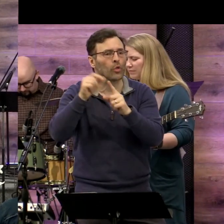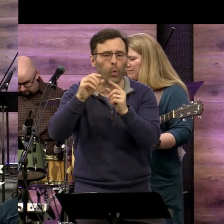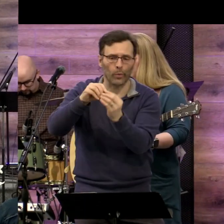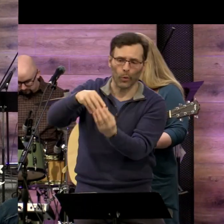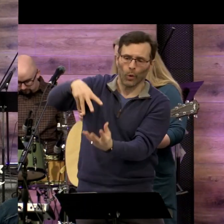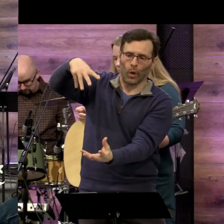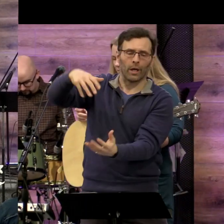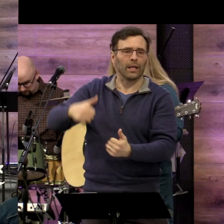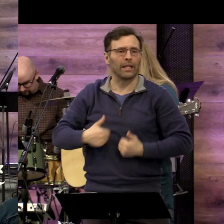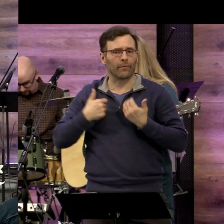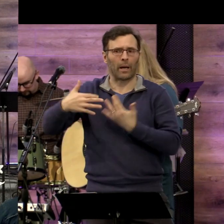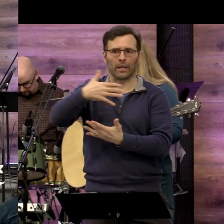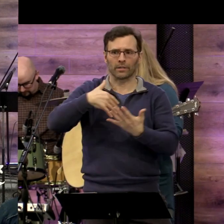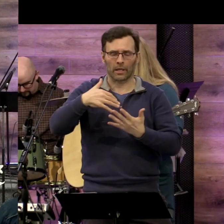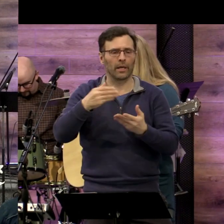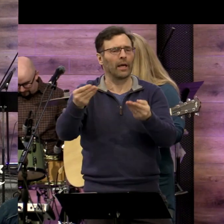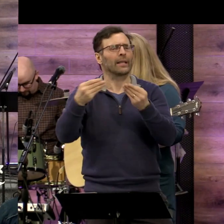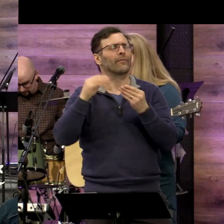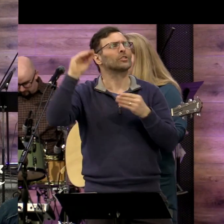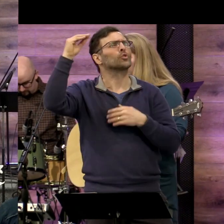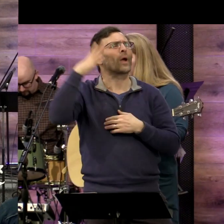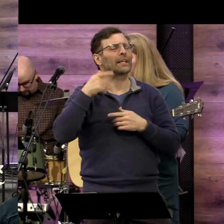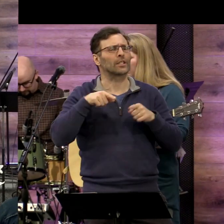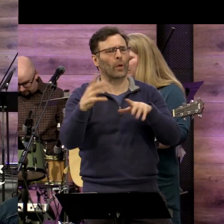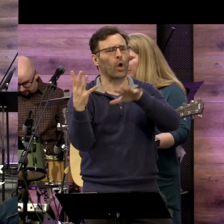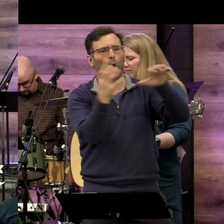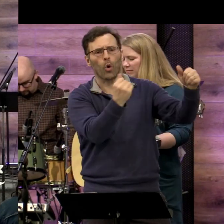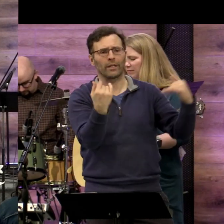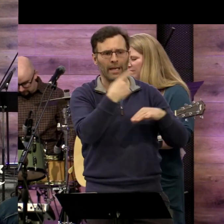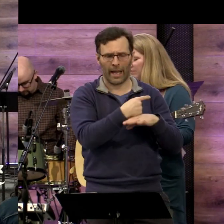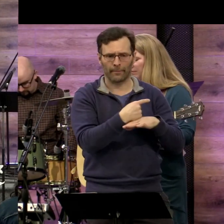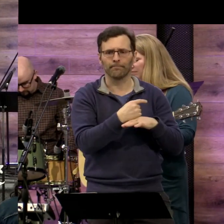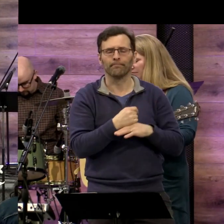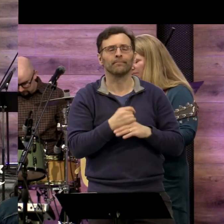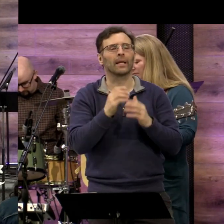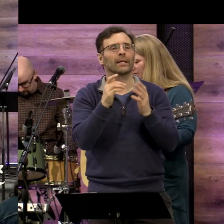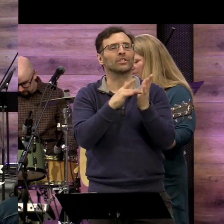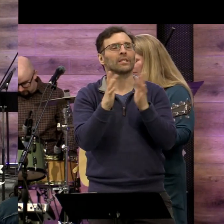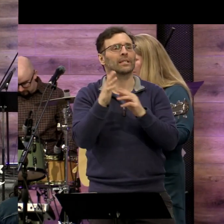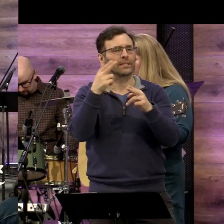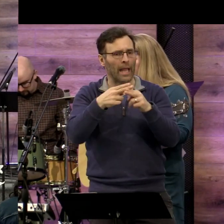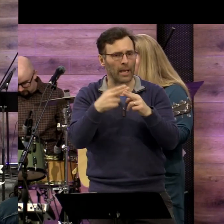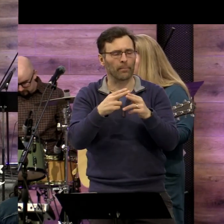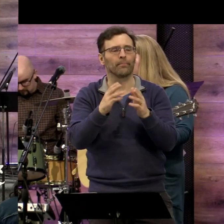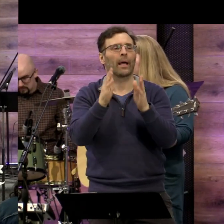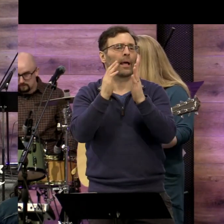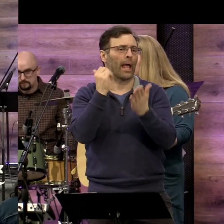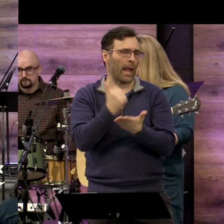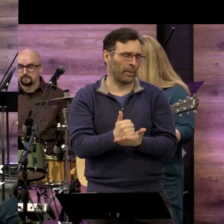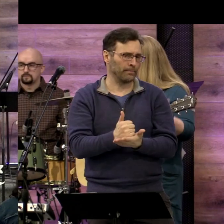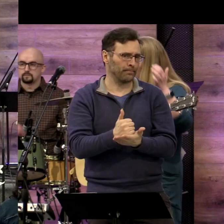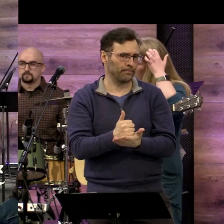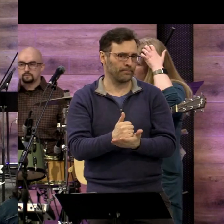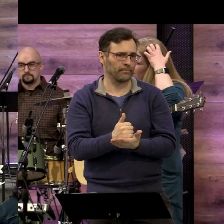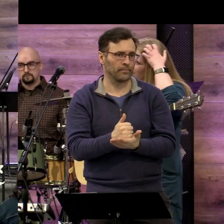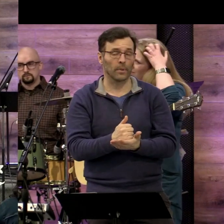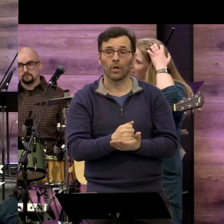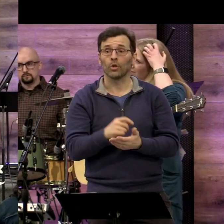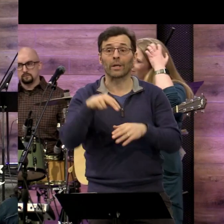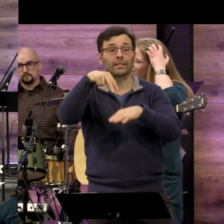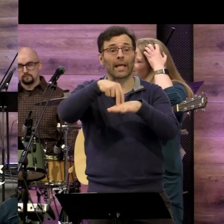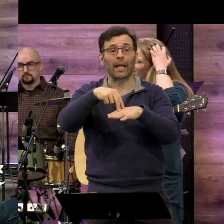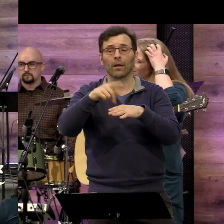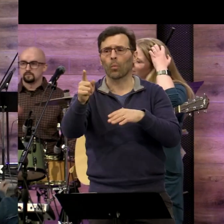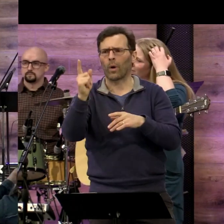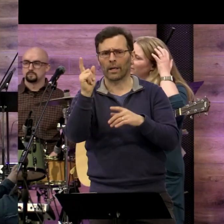who dwelt among us. Give us grace as we go from this place. In Jesus' name, amen. You can stay standing. I just